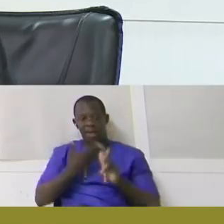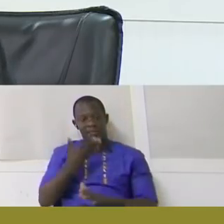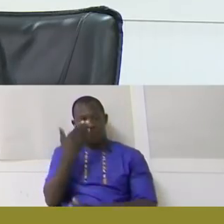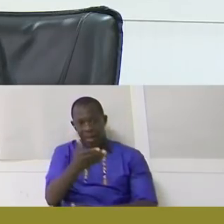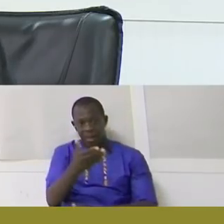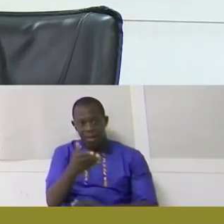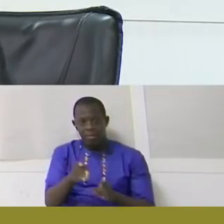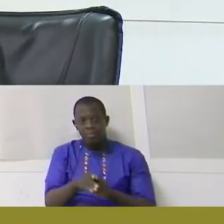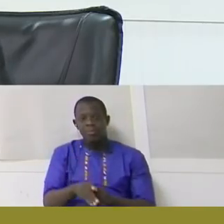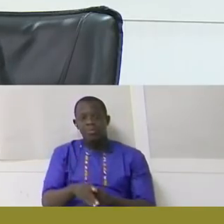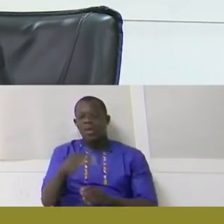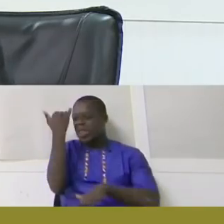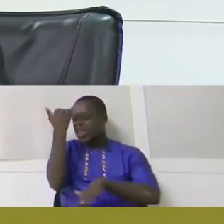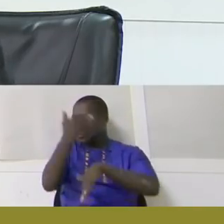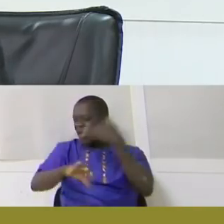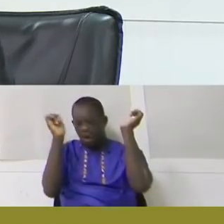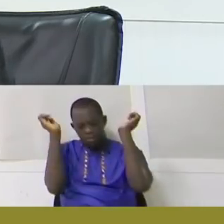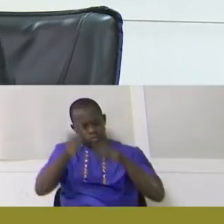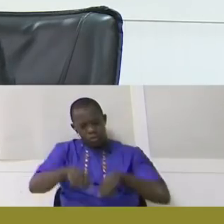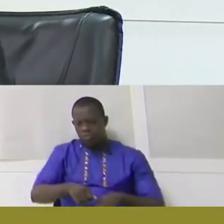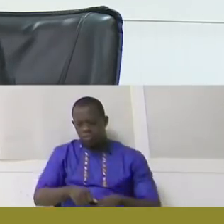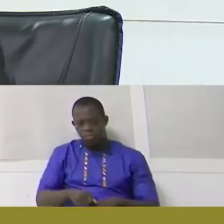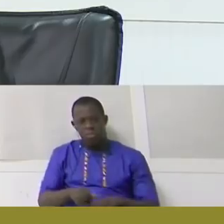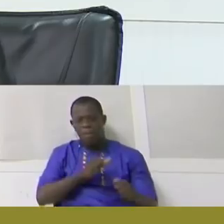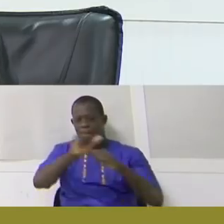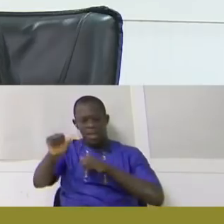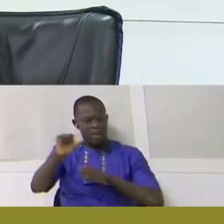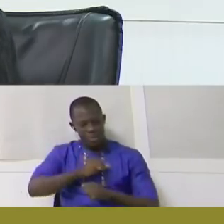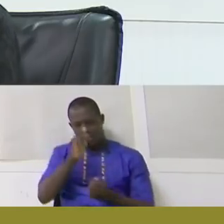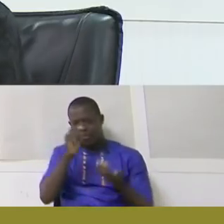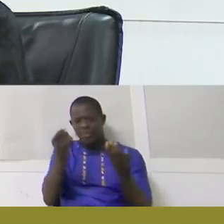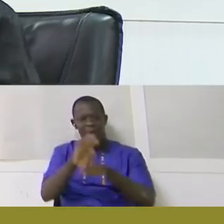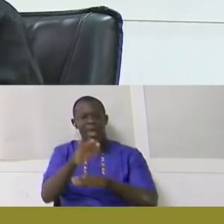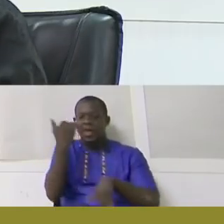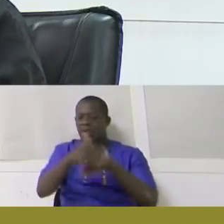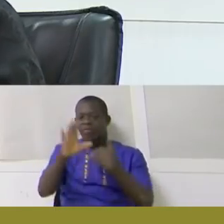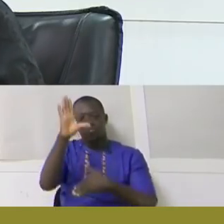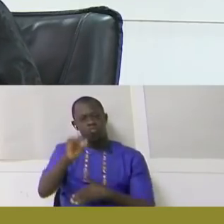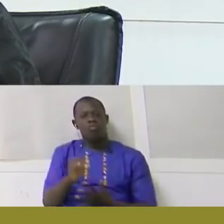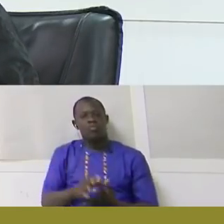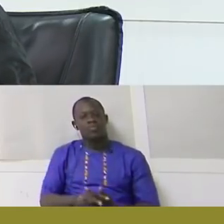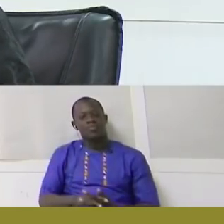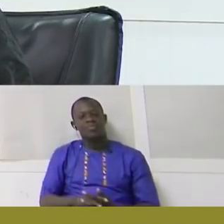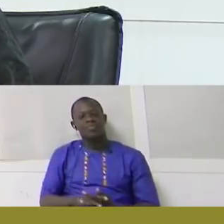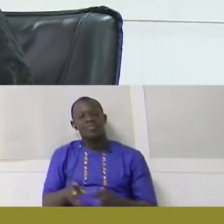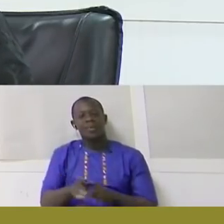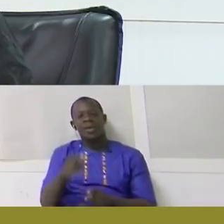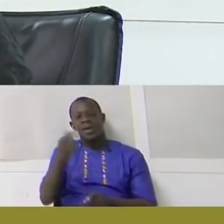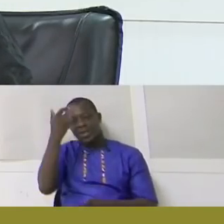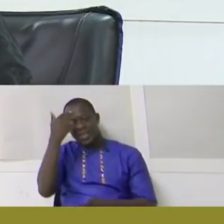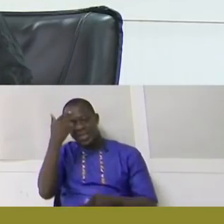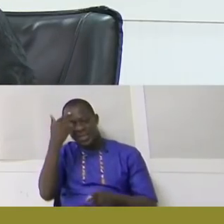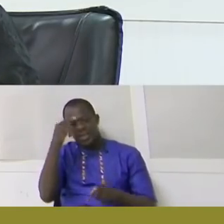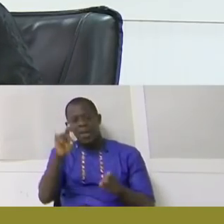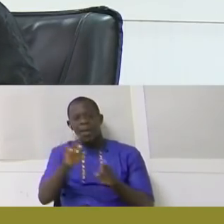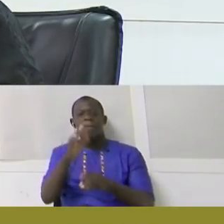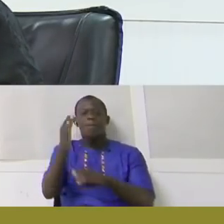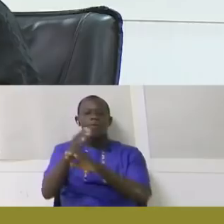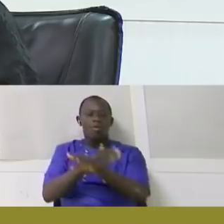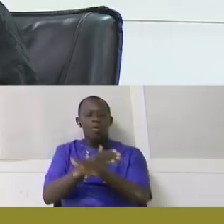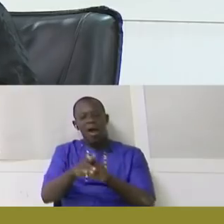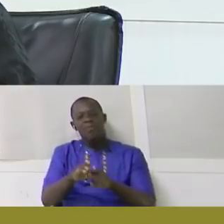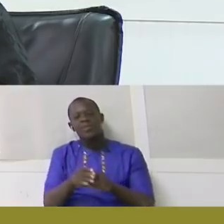I am alive. Maneko over my dead body. I said to him, over my dead body. So hamna pusan pool bi mungi ame halisi man luma halat. I think